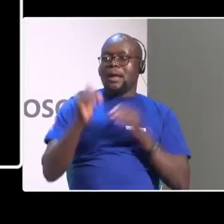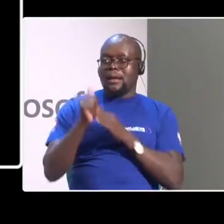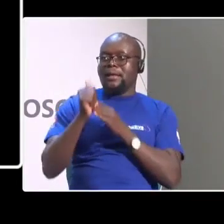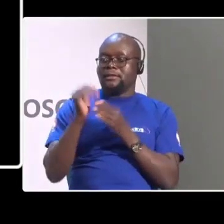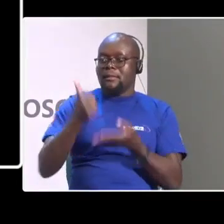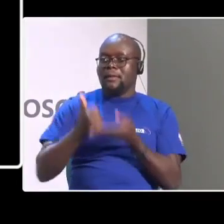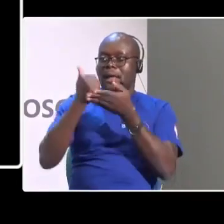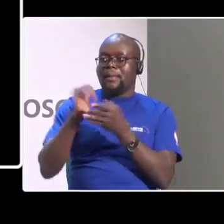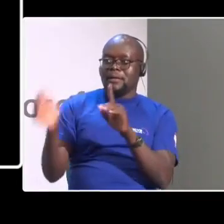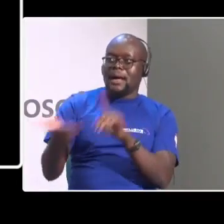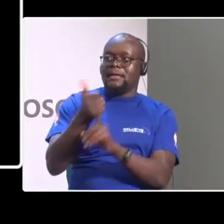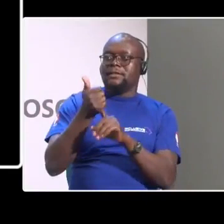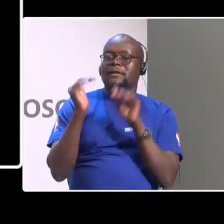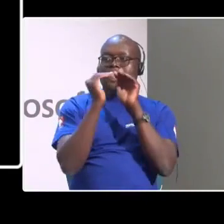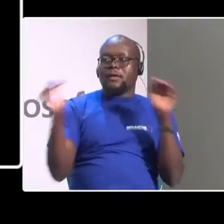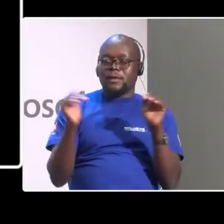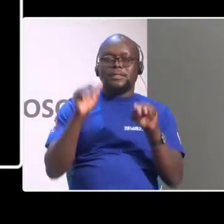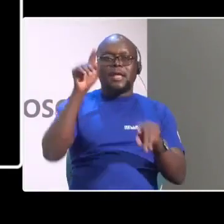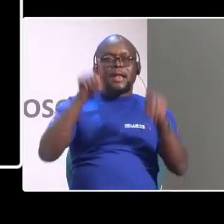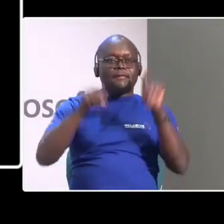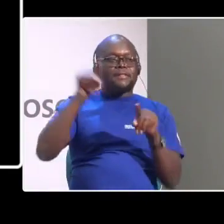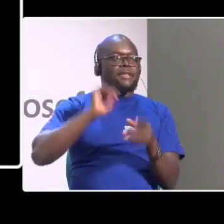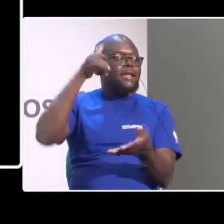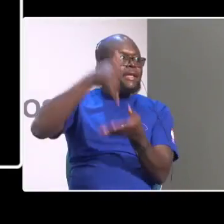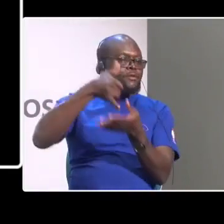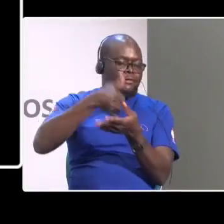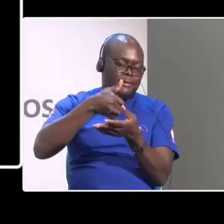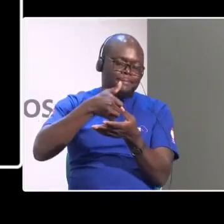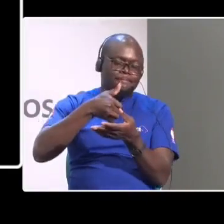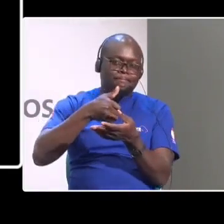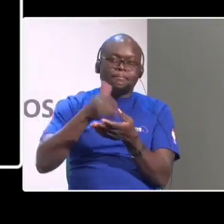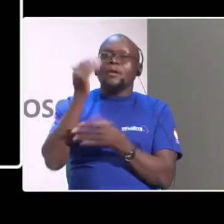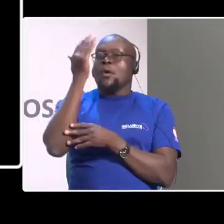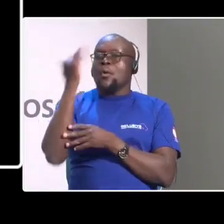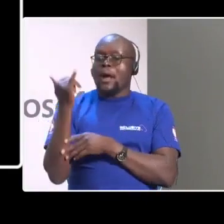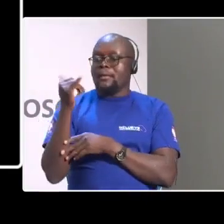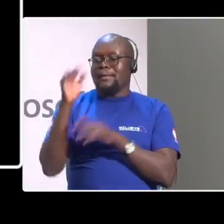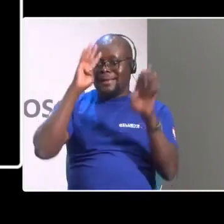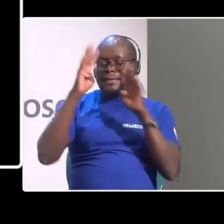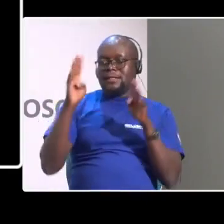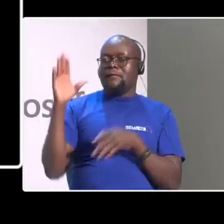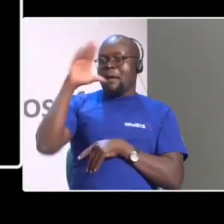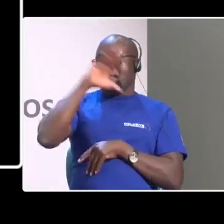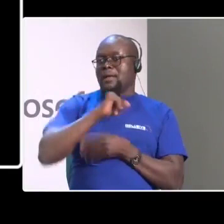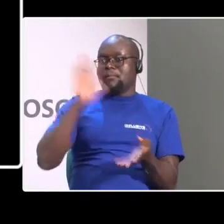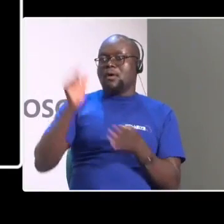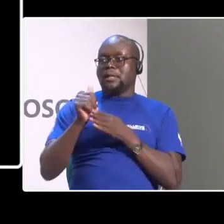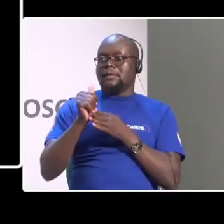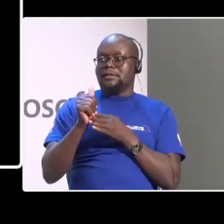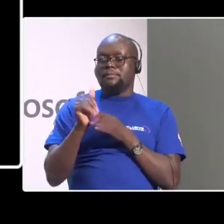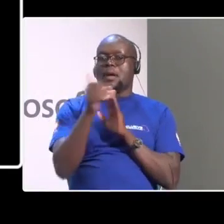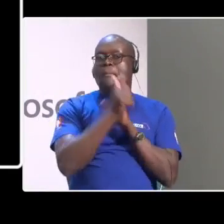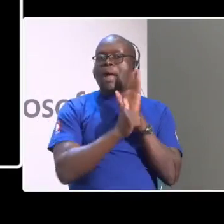leadership help us achieve equity, diversity, and inclusivity? Why is creativity left out of most leadership